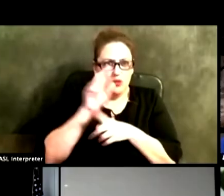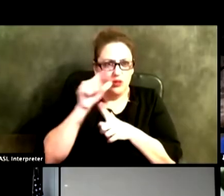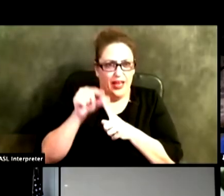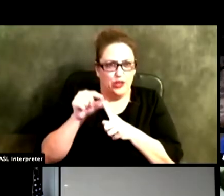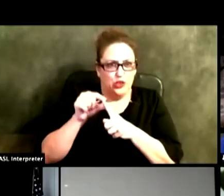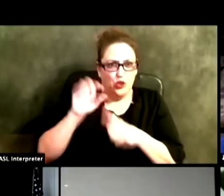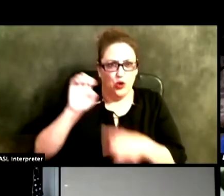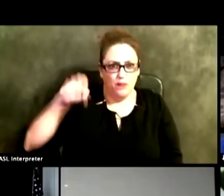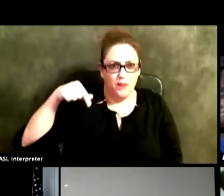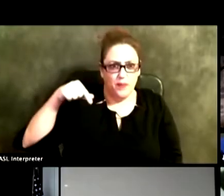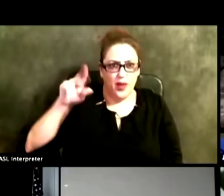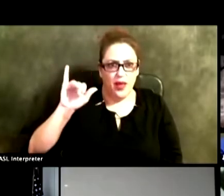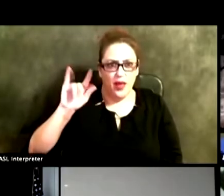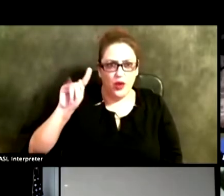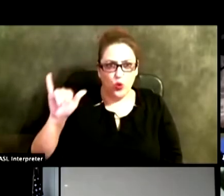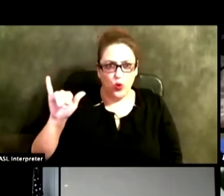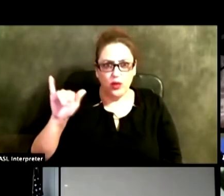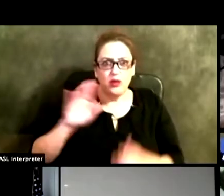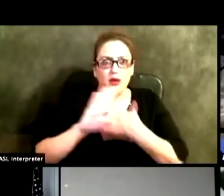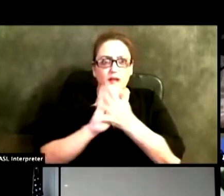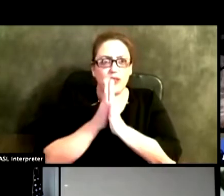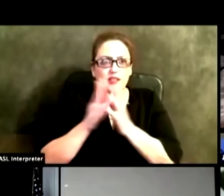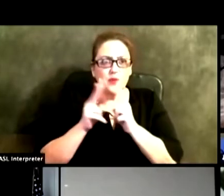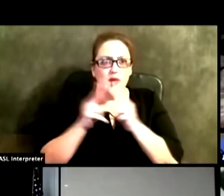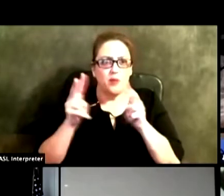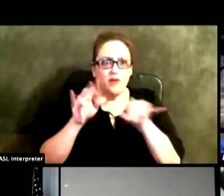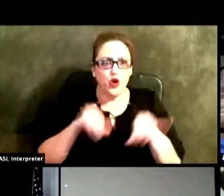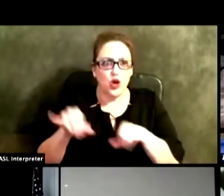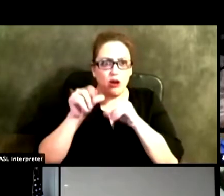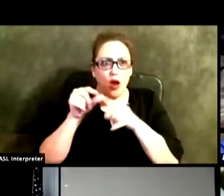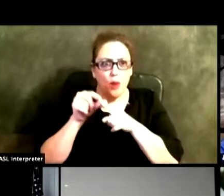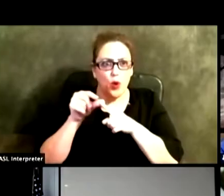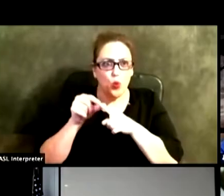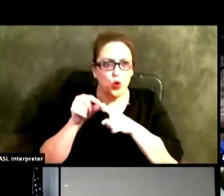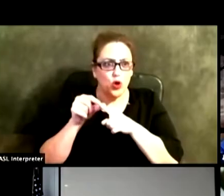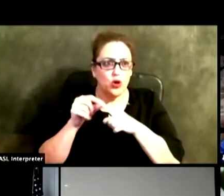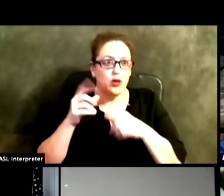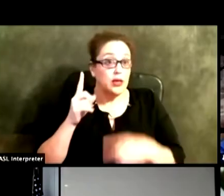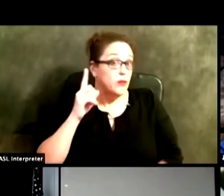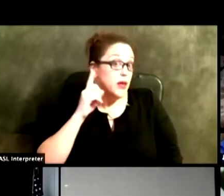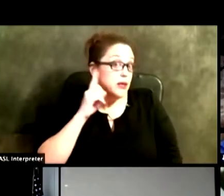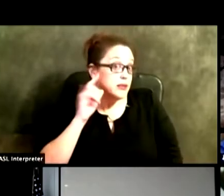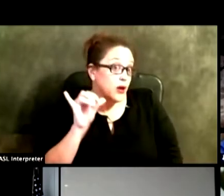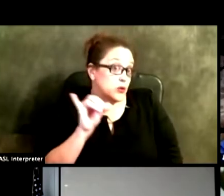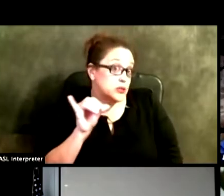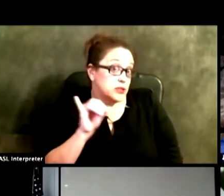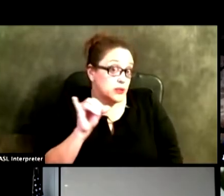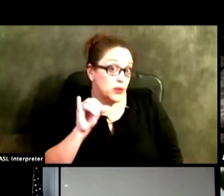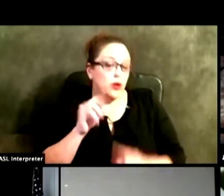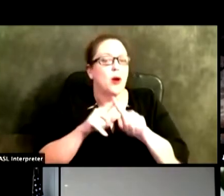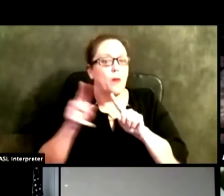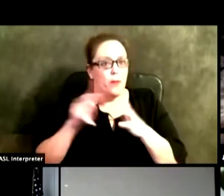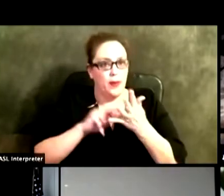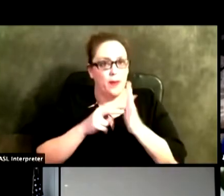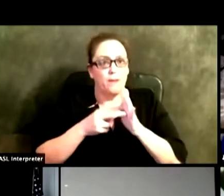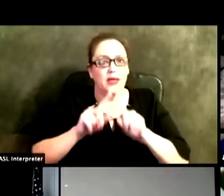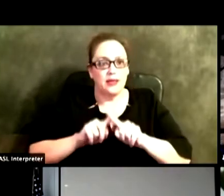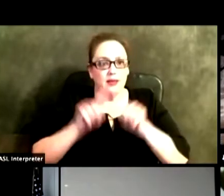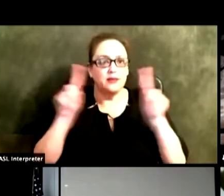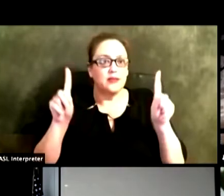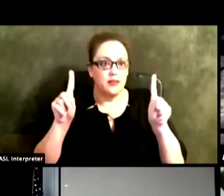I've noticed that's become a very common exchange. Yes, they sound similar, but mean quite differently things. Their goal is